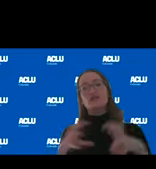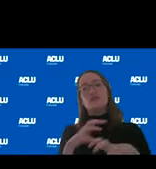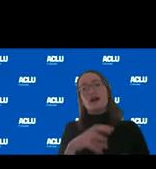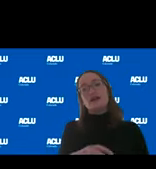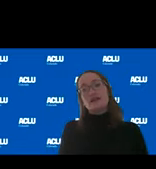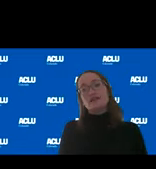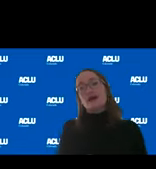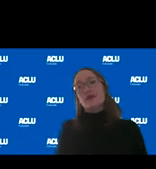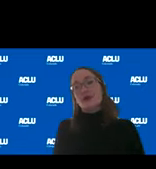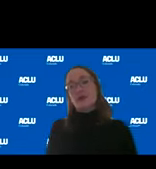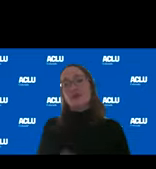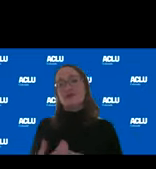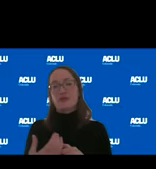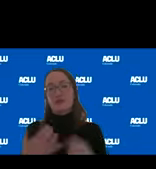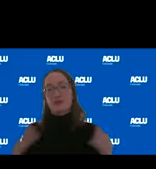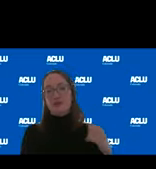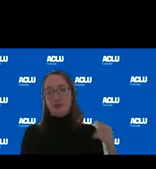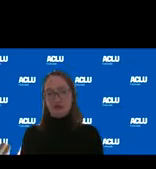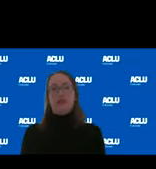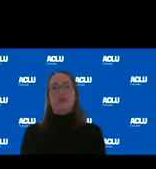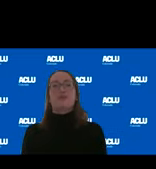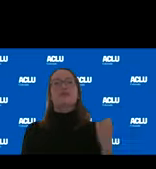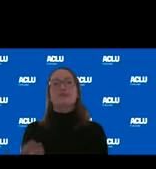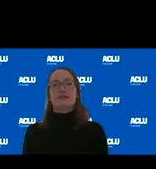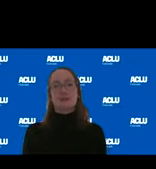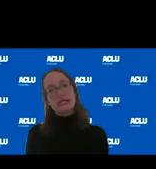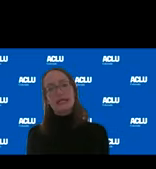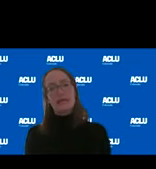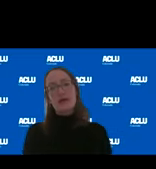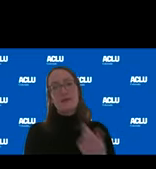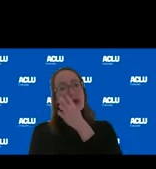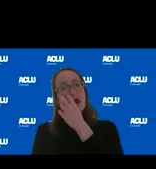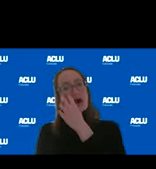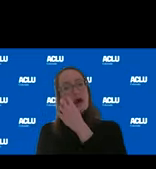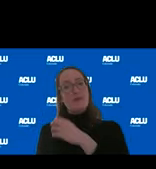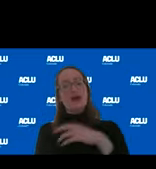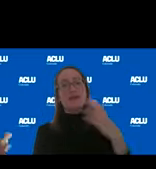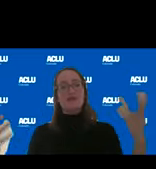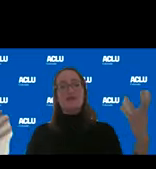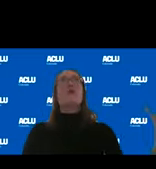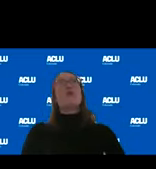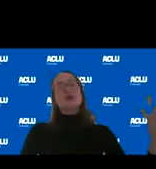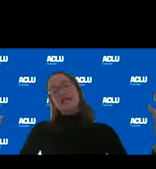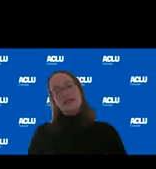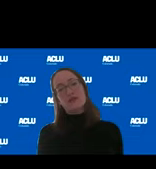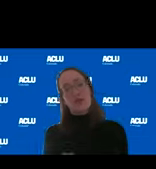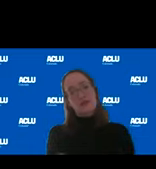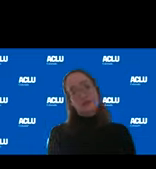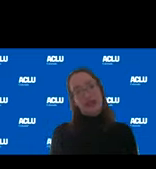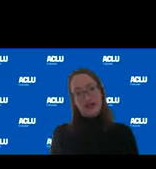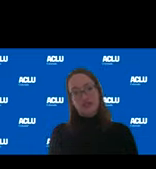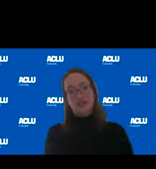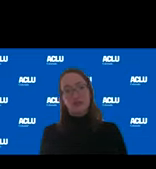zoom on into Colorado. What are voting rights look here? What does the system look like here? And then of course, ending with